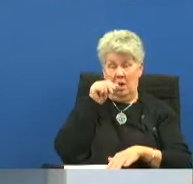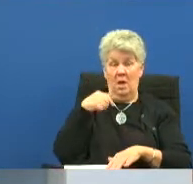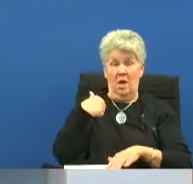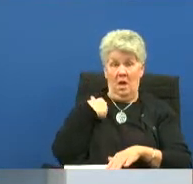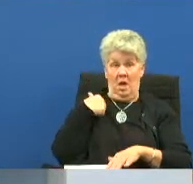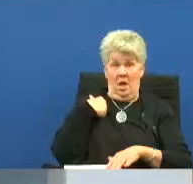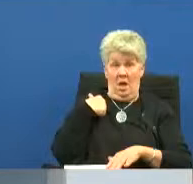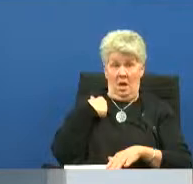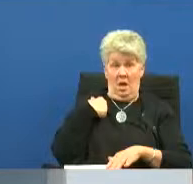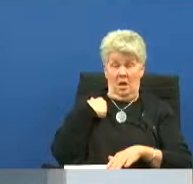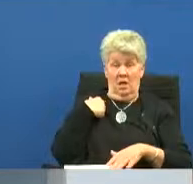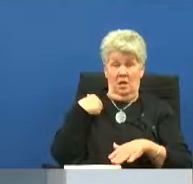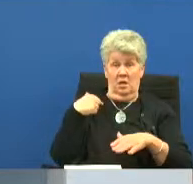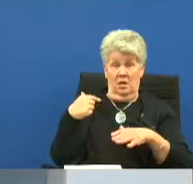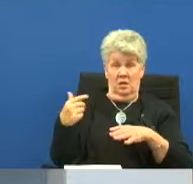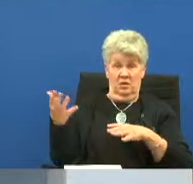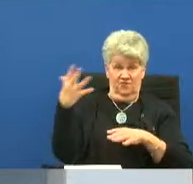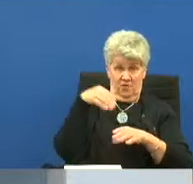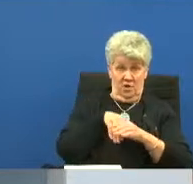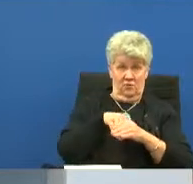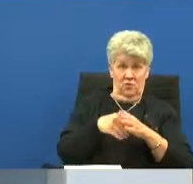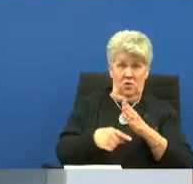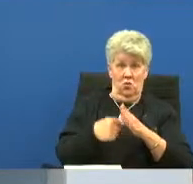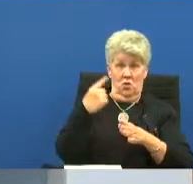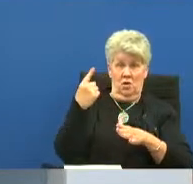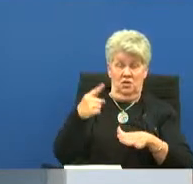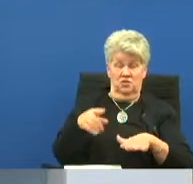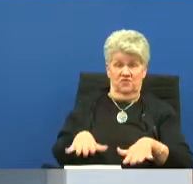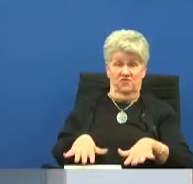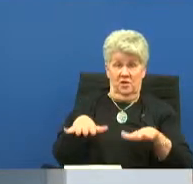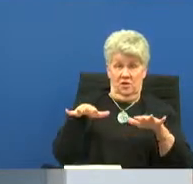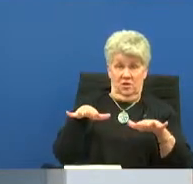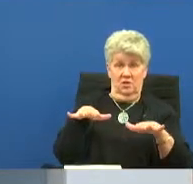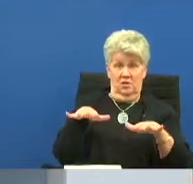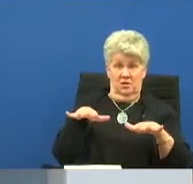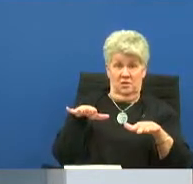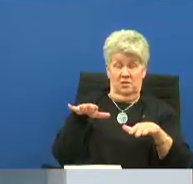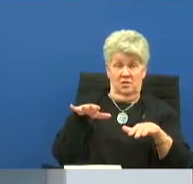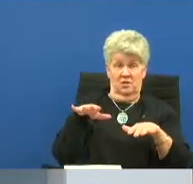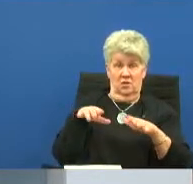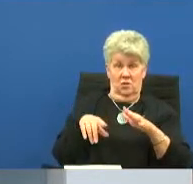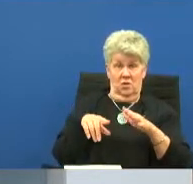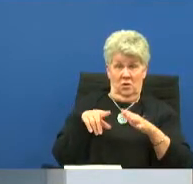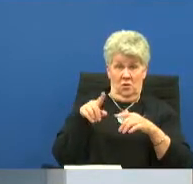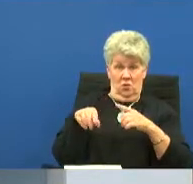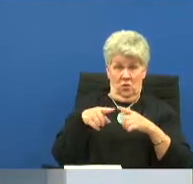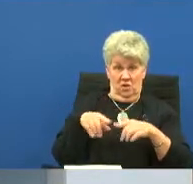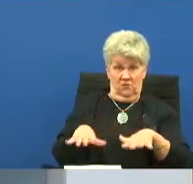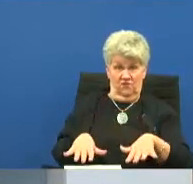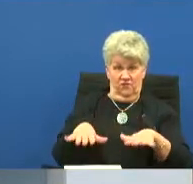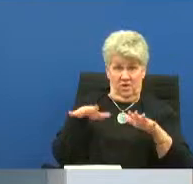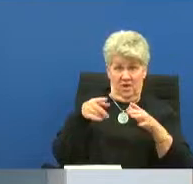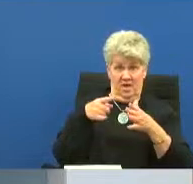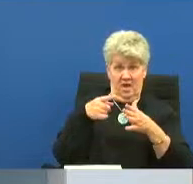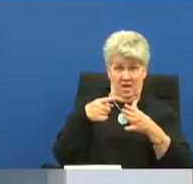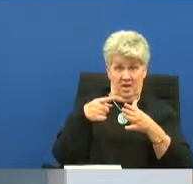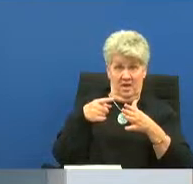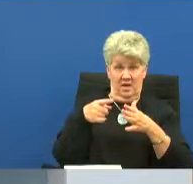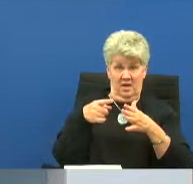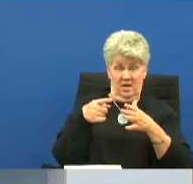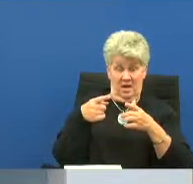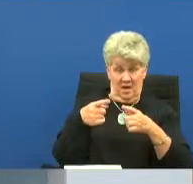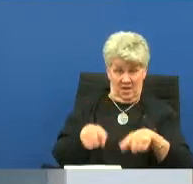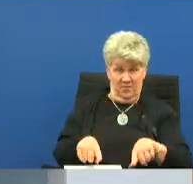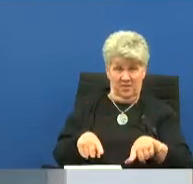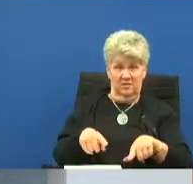came in to play once the flood occurred. And so once that happened, there was a brick and mortar home at the front